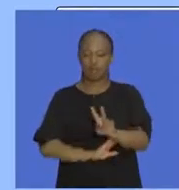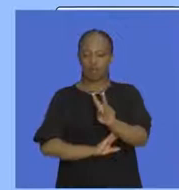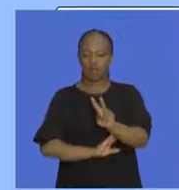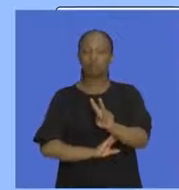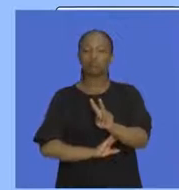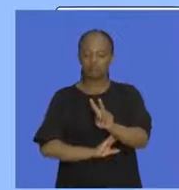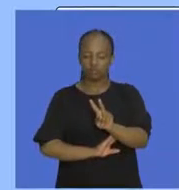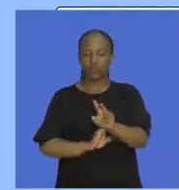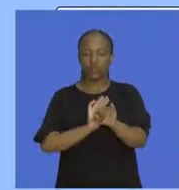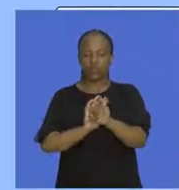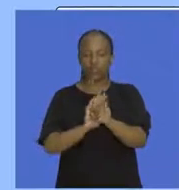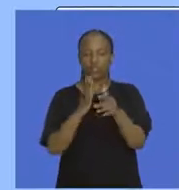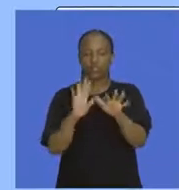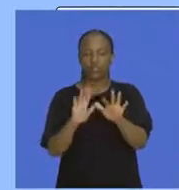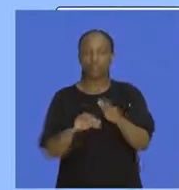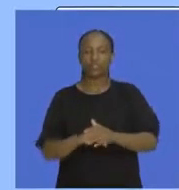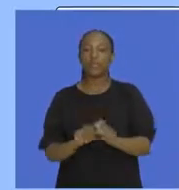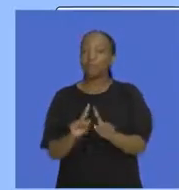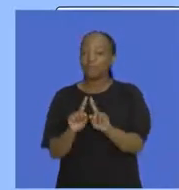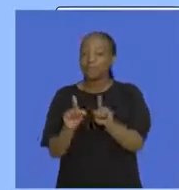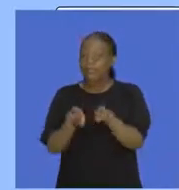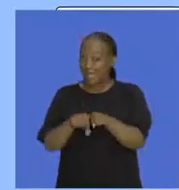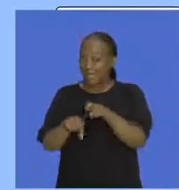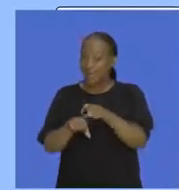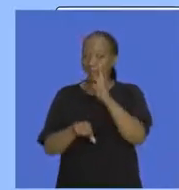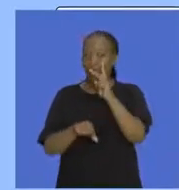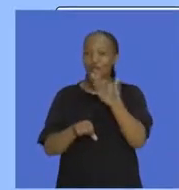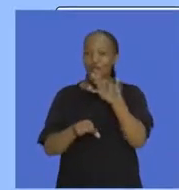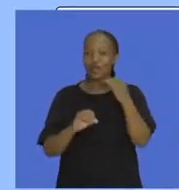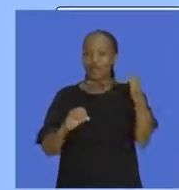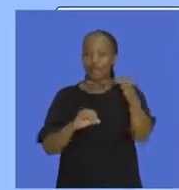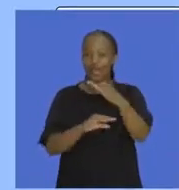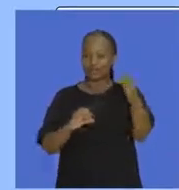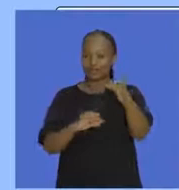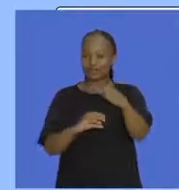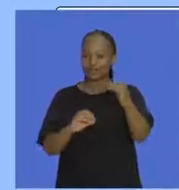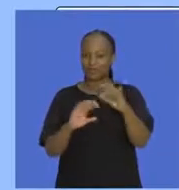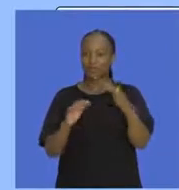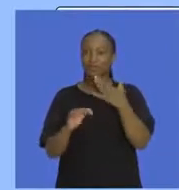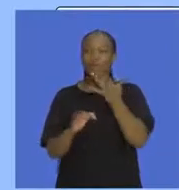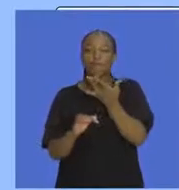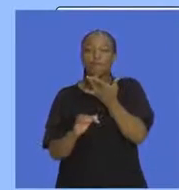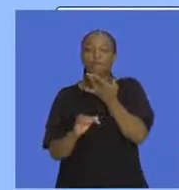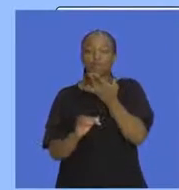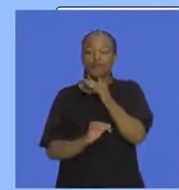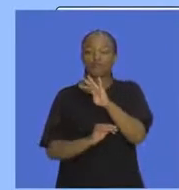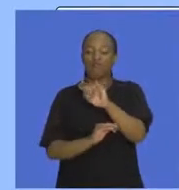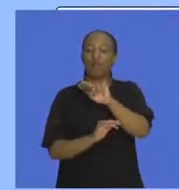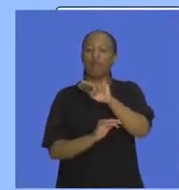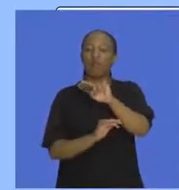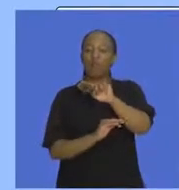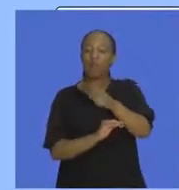volts. That's what we take note of. But also pay attention to the current. The main current through the battery is 4.5